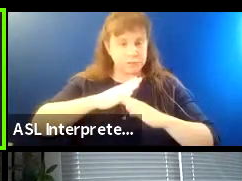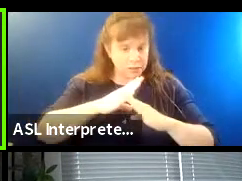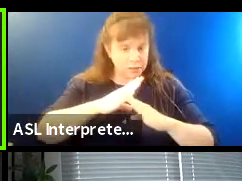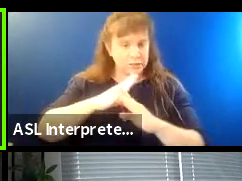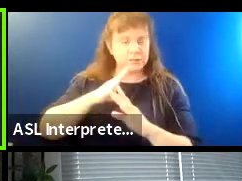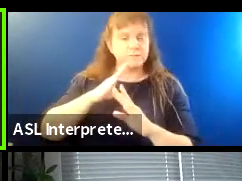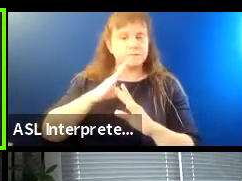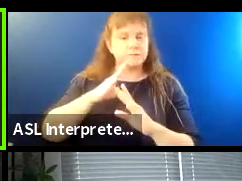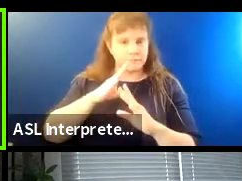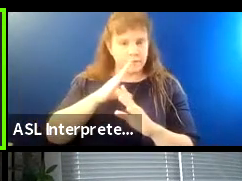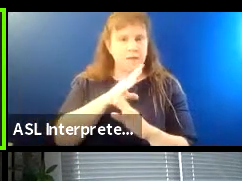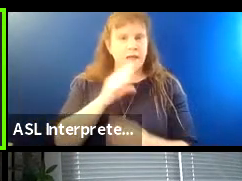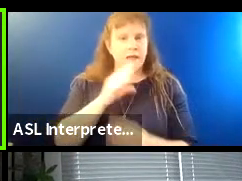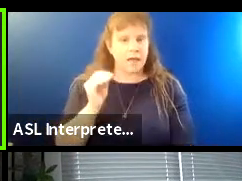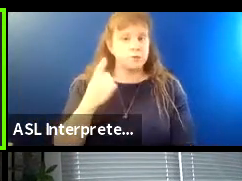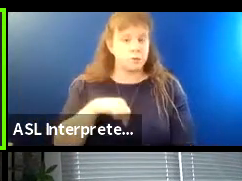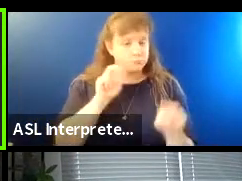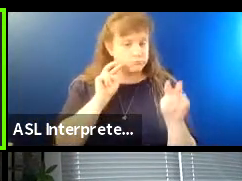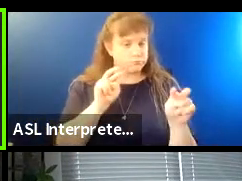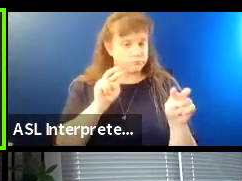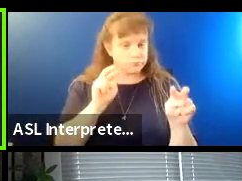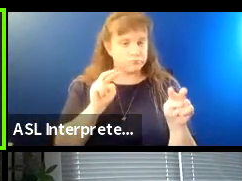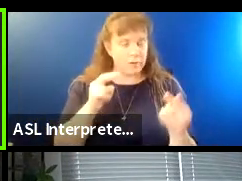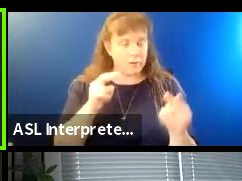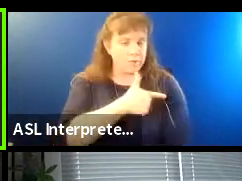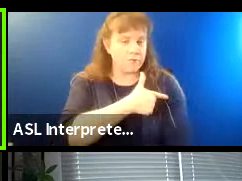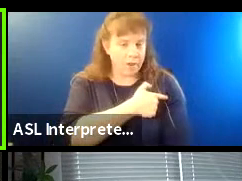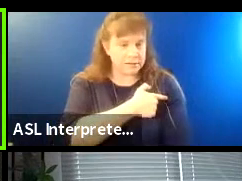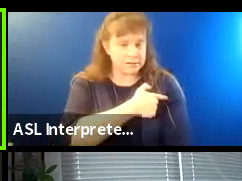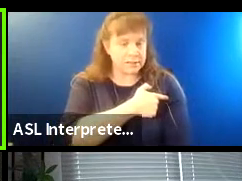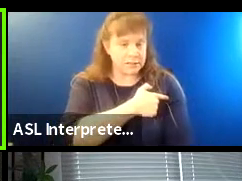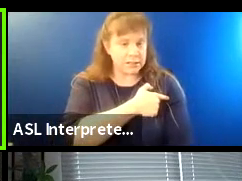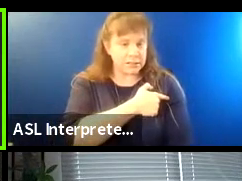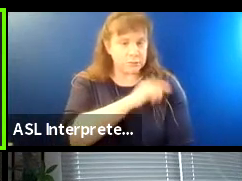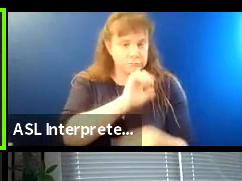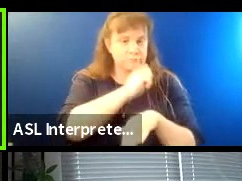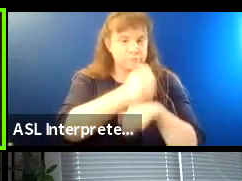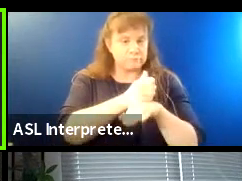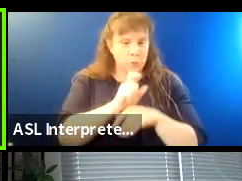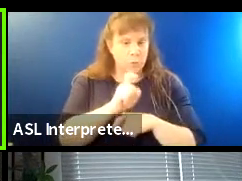we're looking forward to our vaccine rollout among